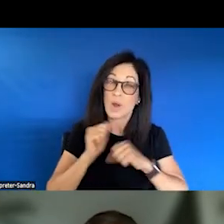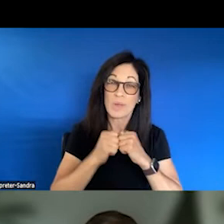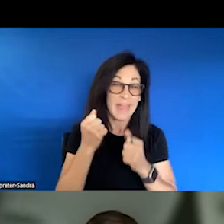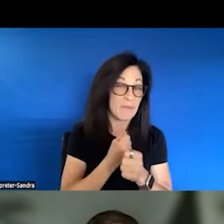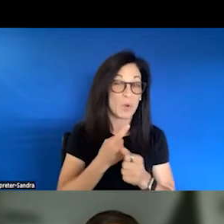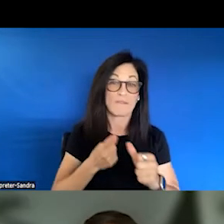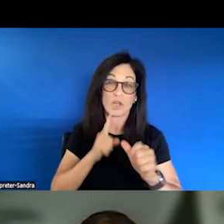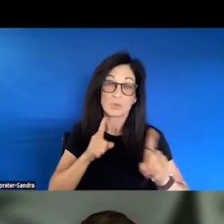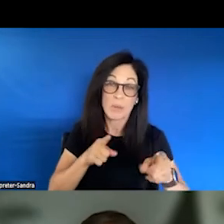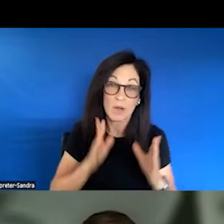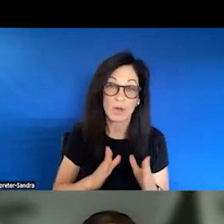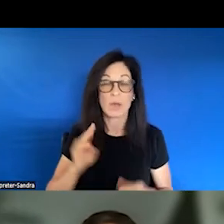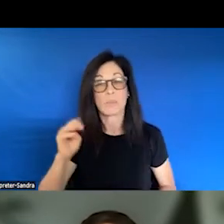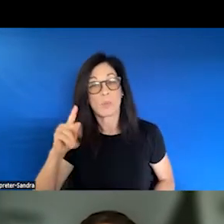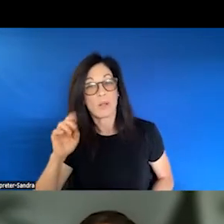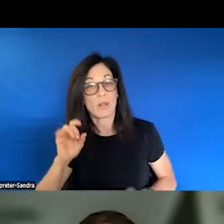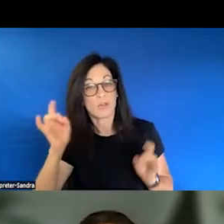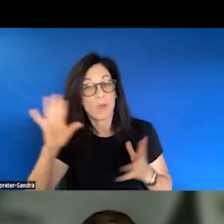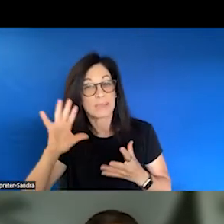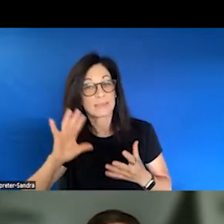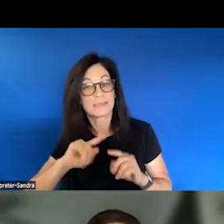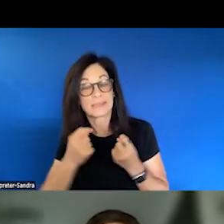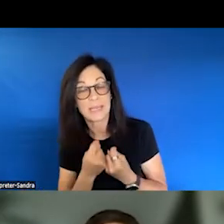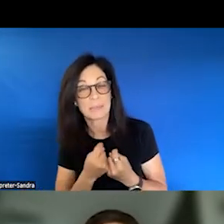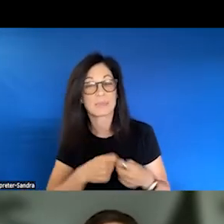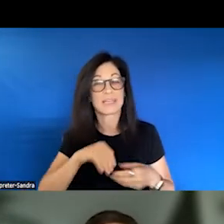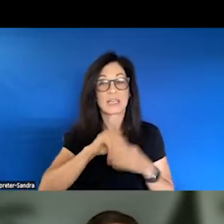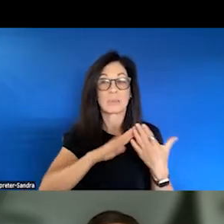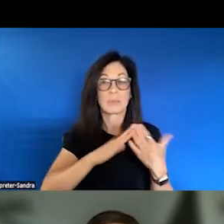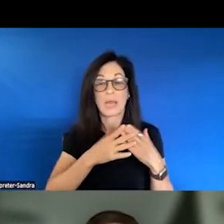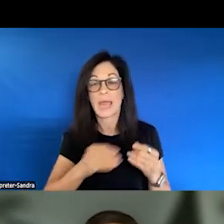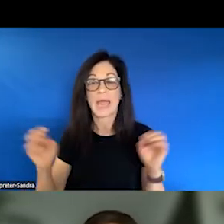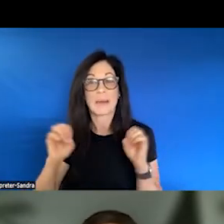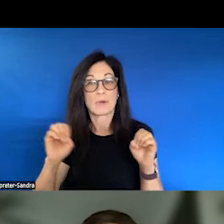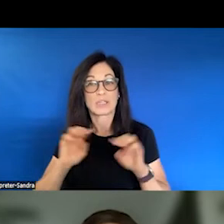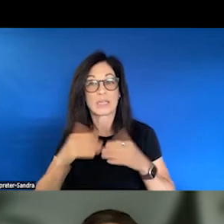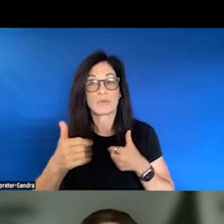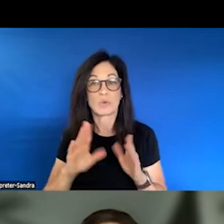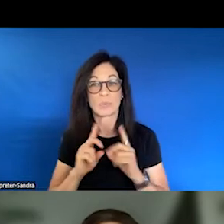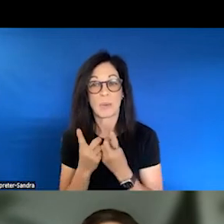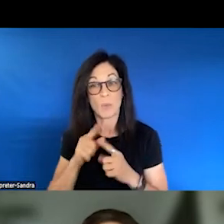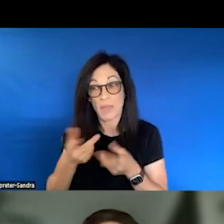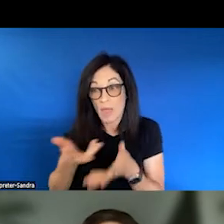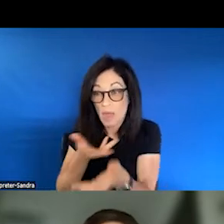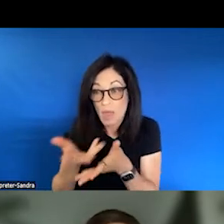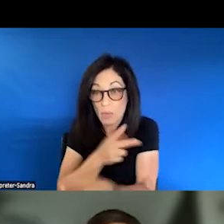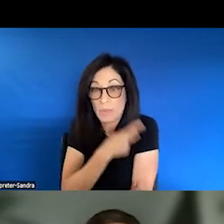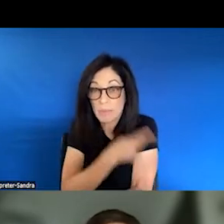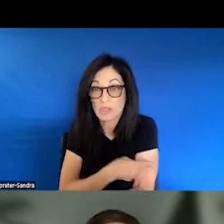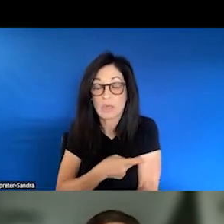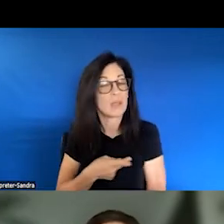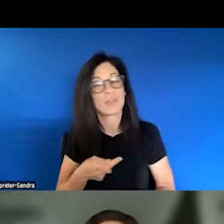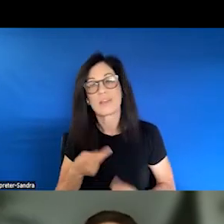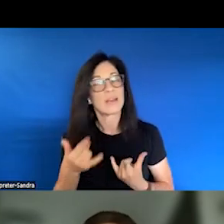responders to mobile crisis teams in communities to emergency departments, that when they're interacting with a patient, they no longer need to